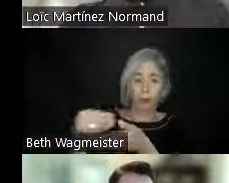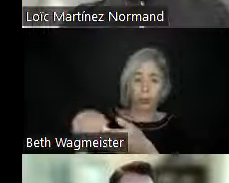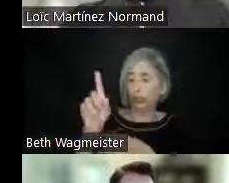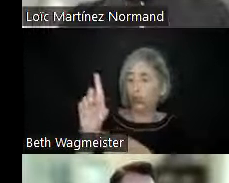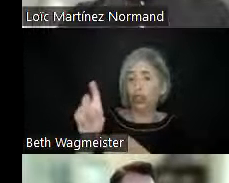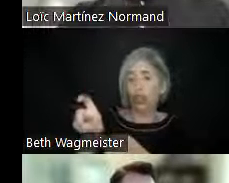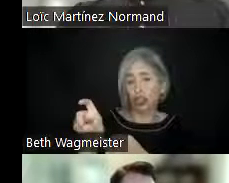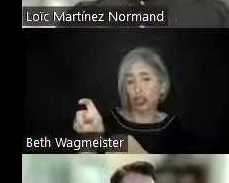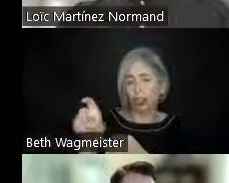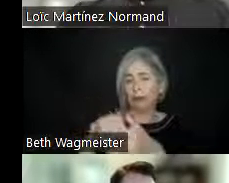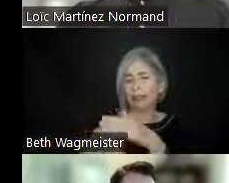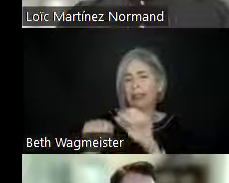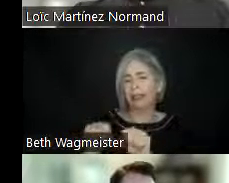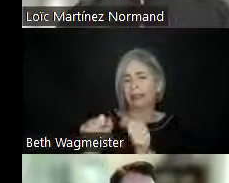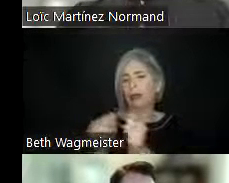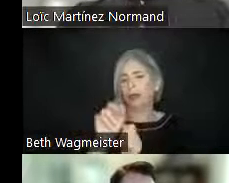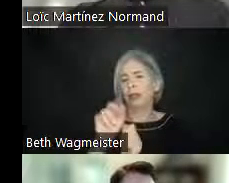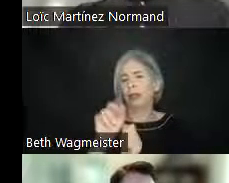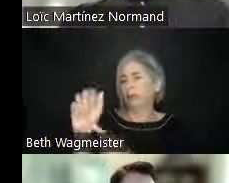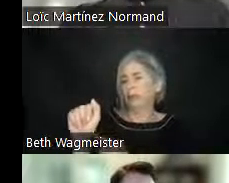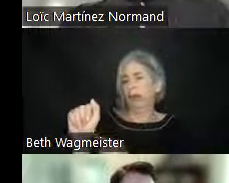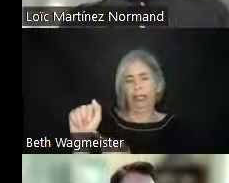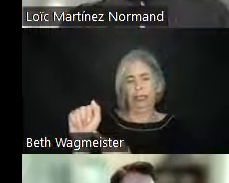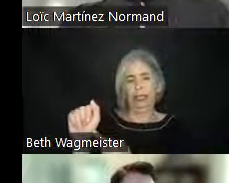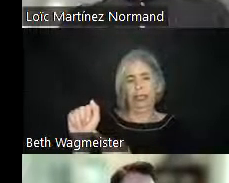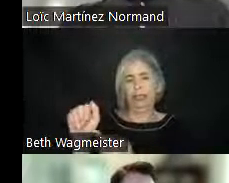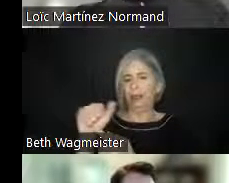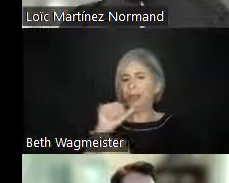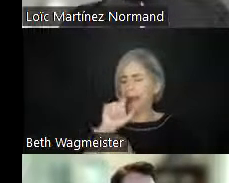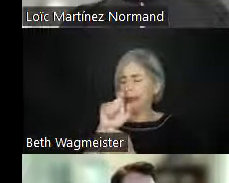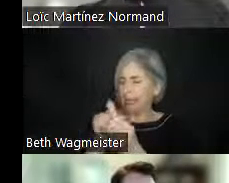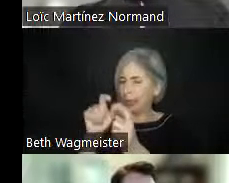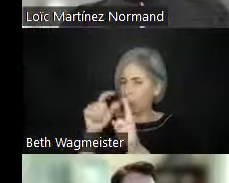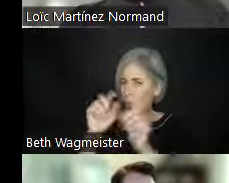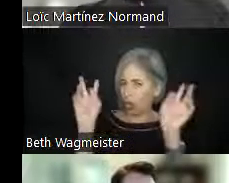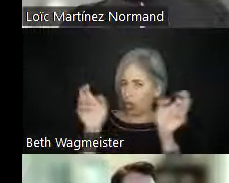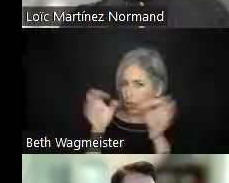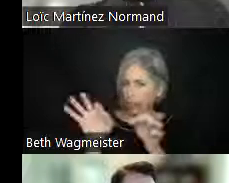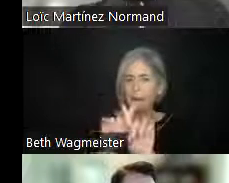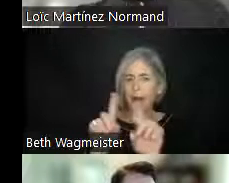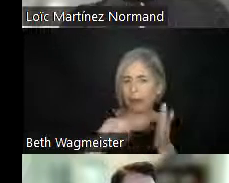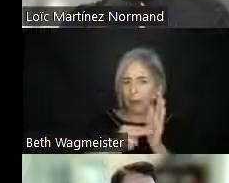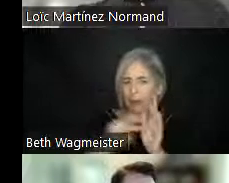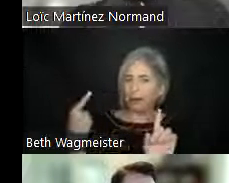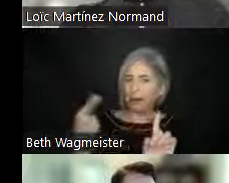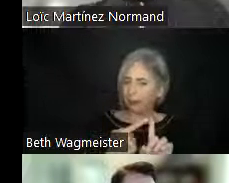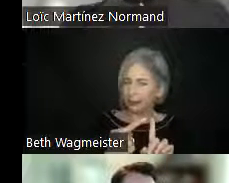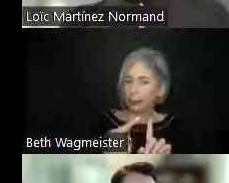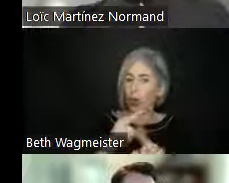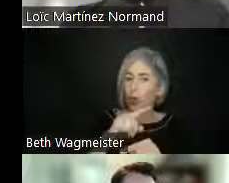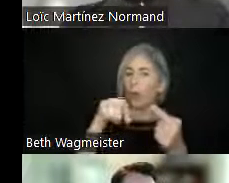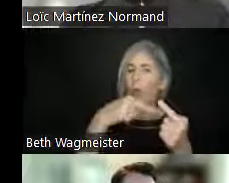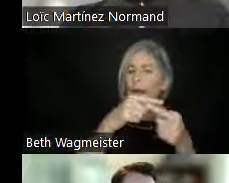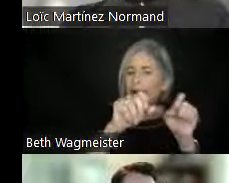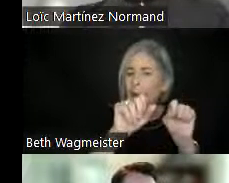to people with disabilities, more or less. So this was not the exact words, but this is what it meant. So when possible, that is